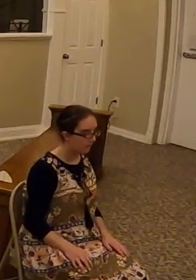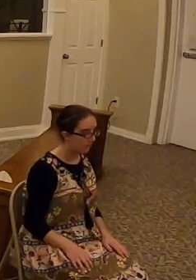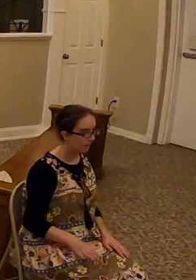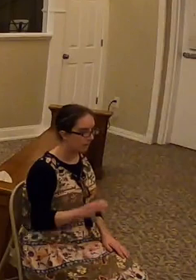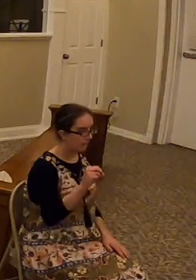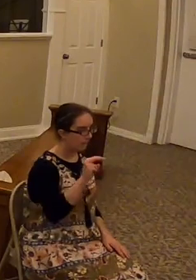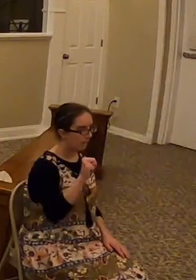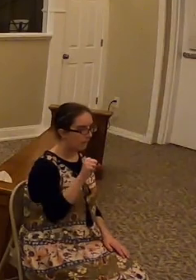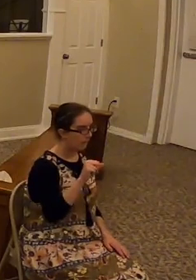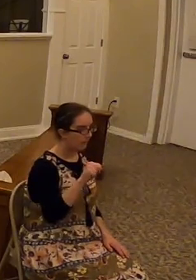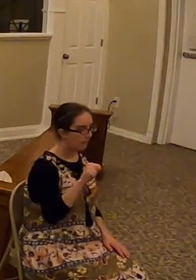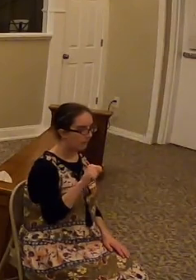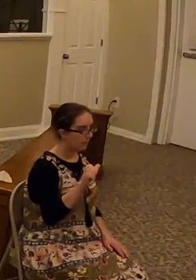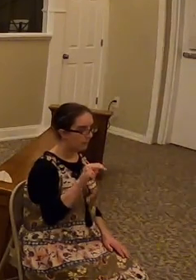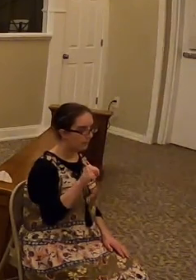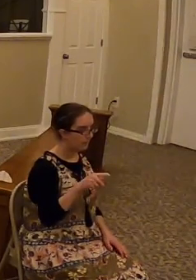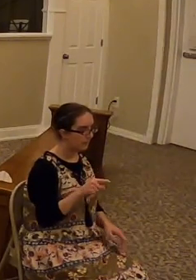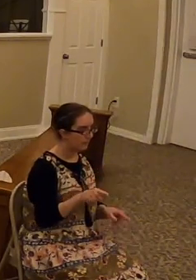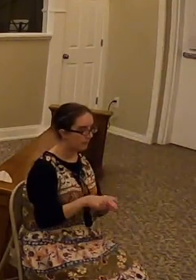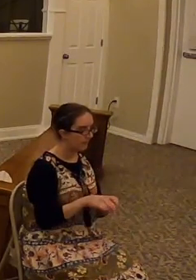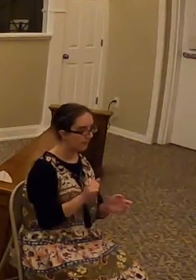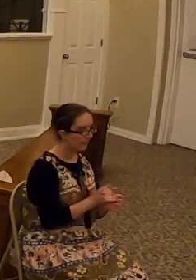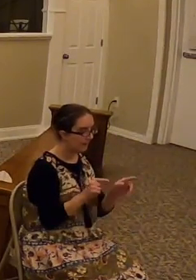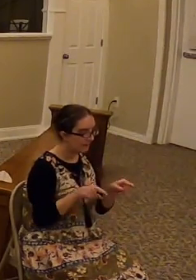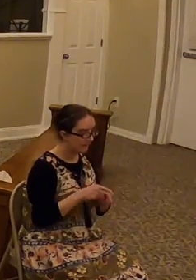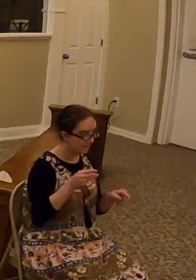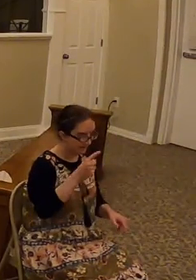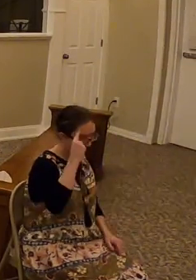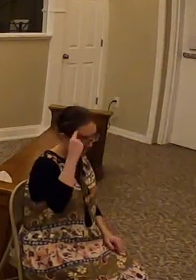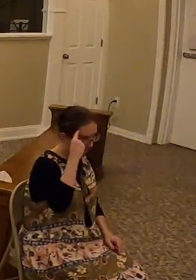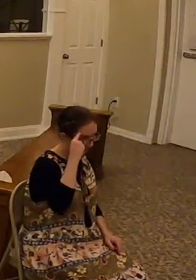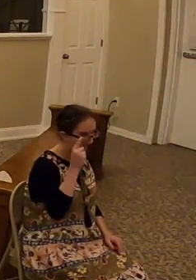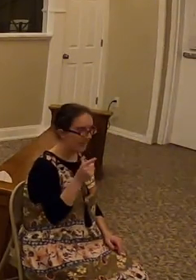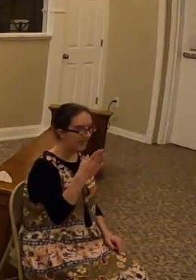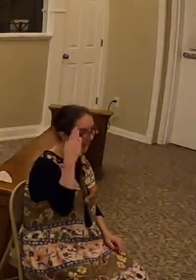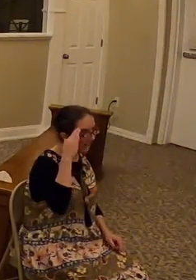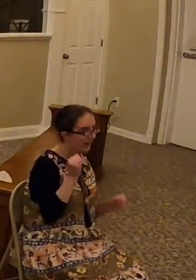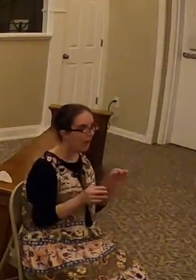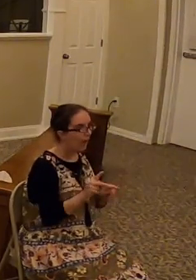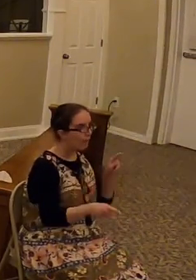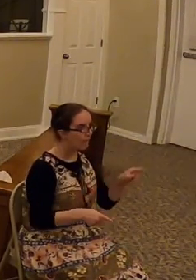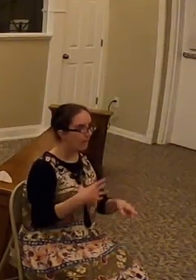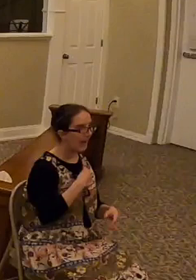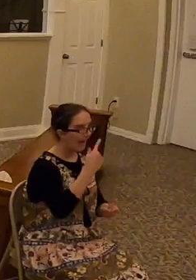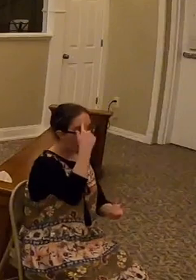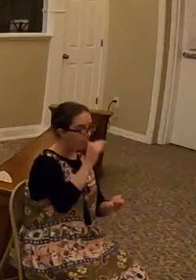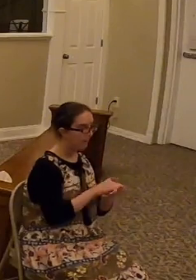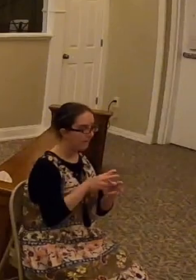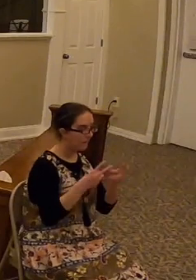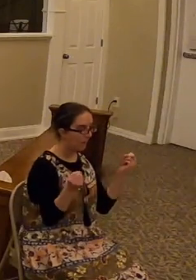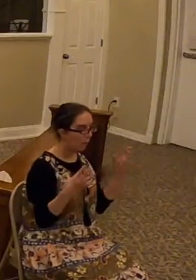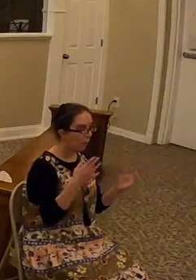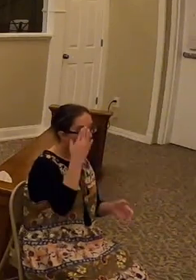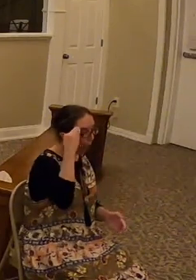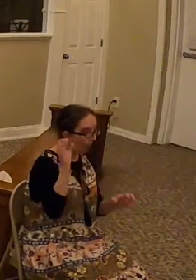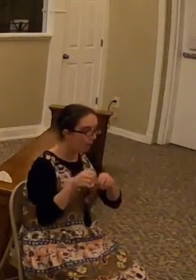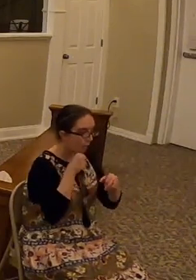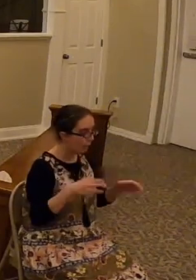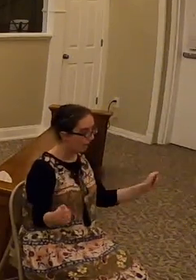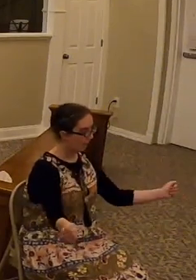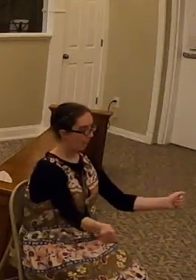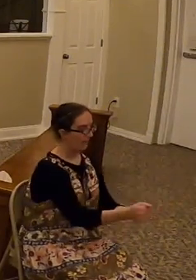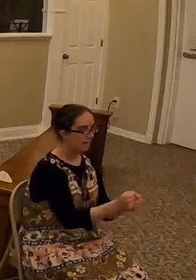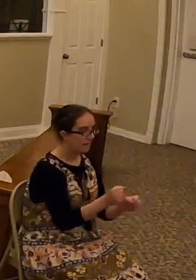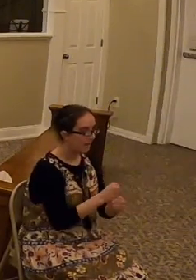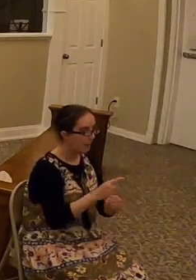And Constantine was a lot of that same thinking. He thought, well, you know what? If people like religion so much, why don't we just pull them